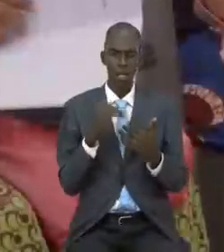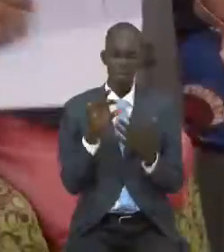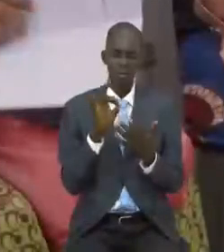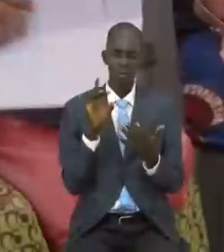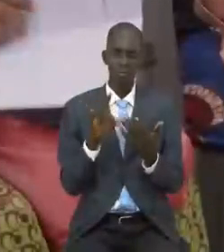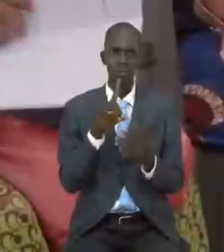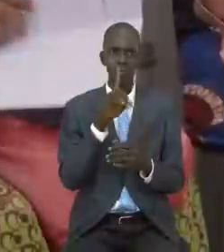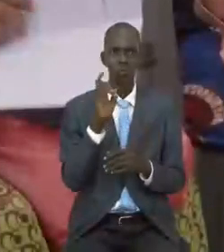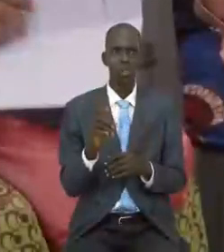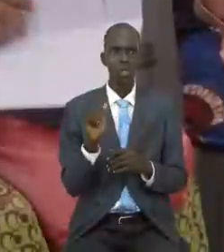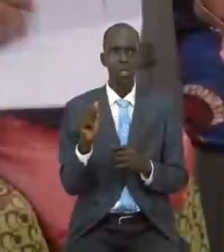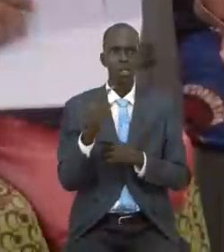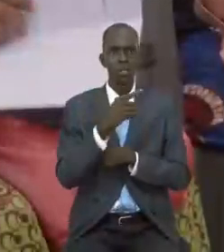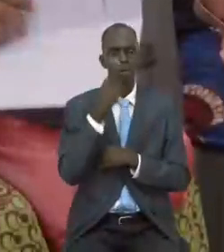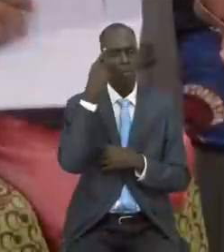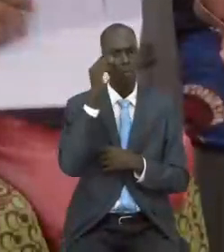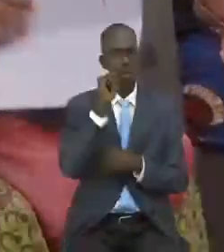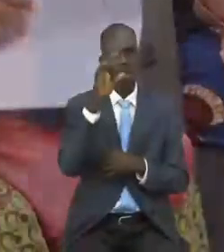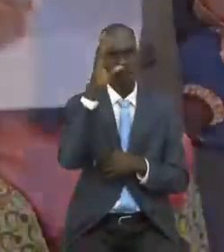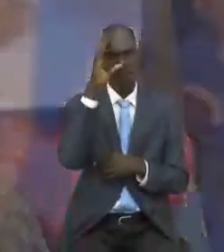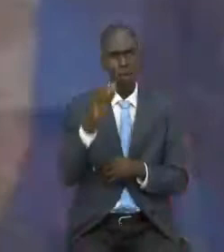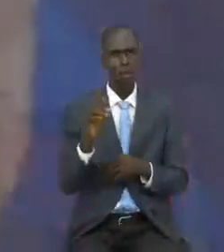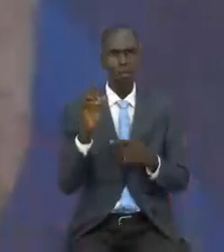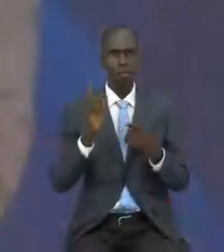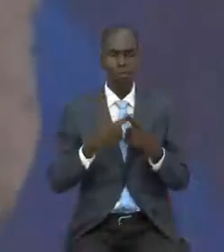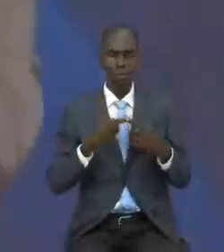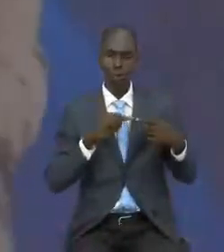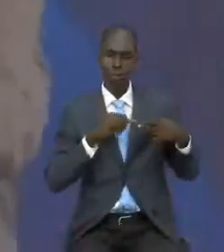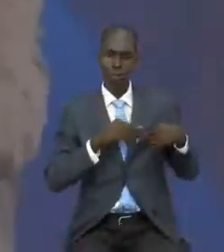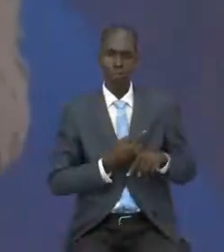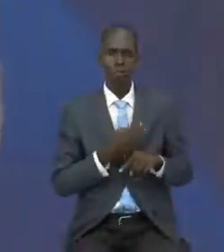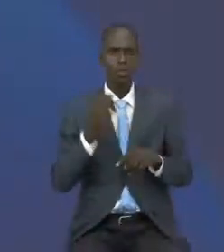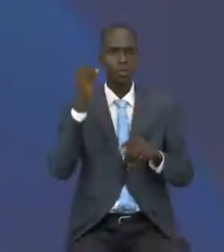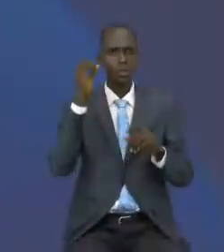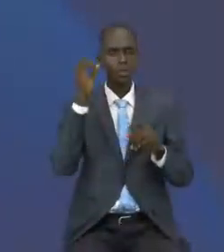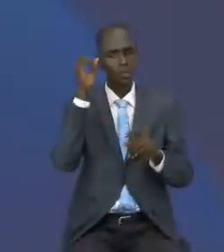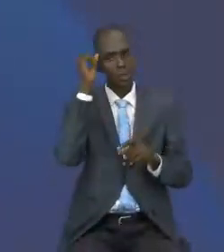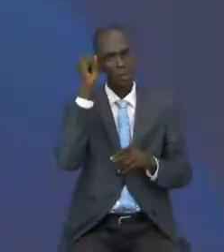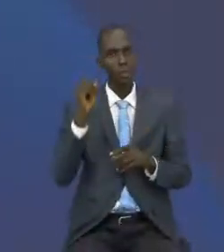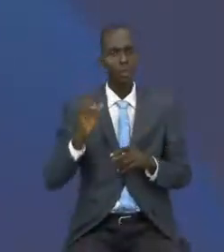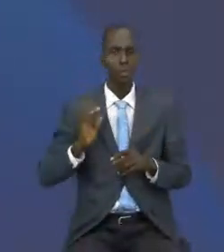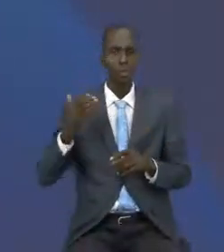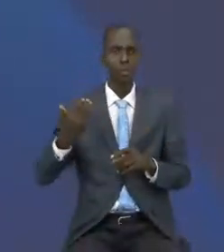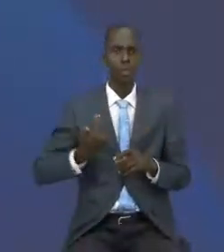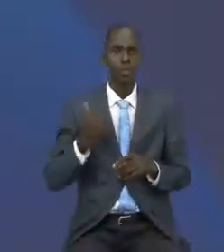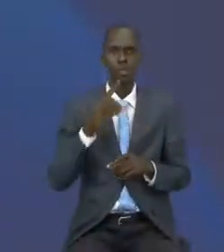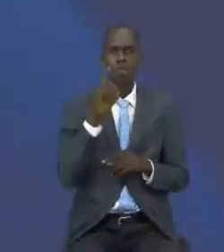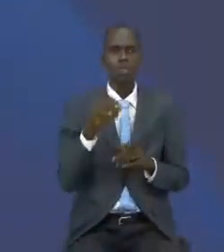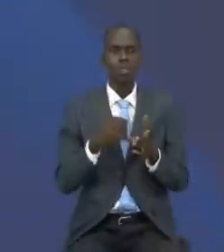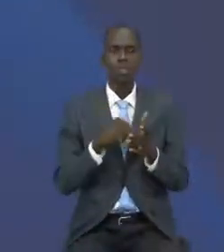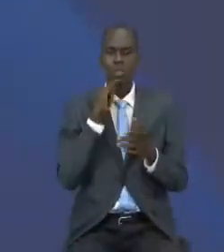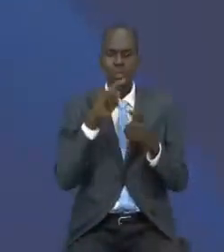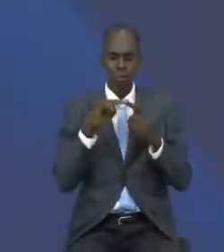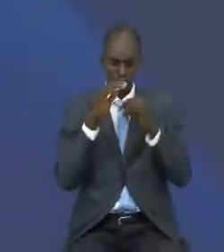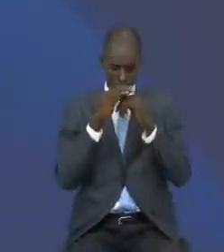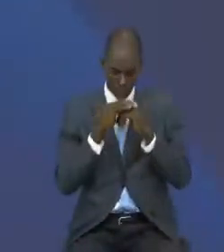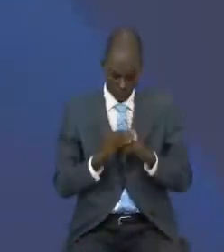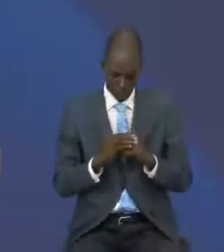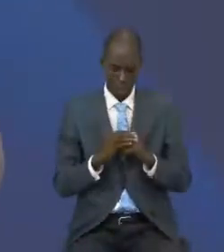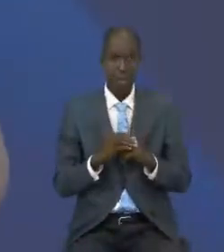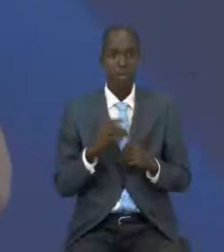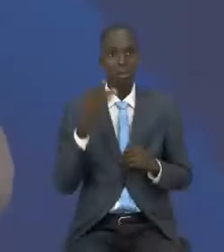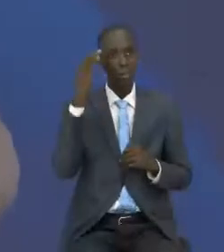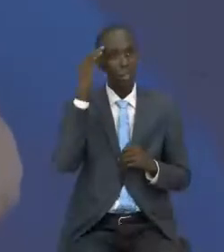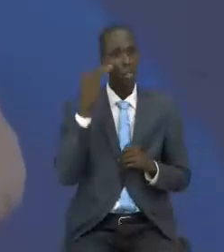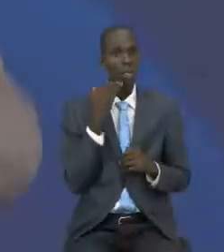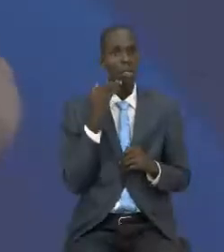day for a man to afflict a soul? Is it to bow down the hedge as